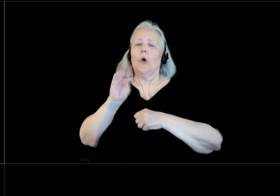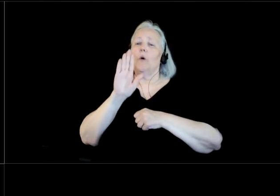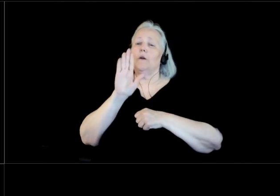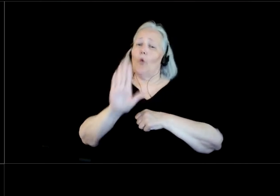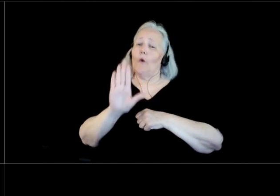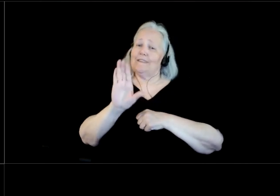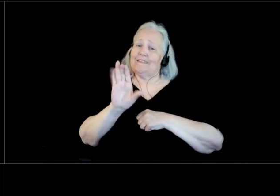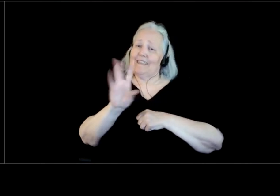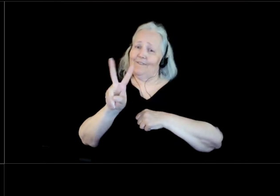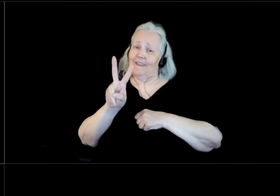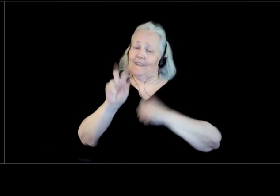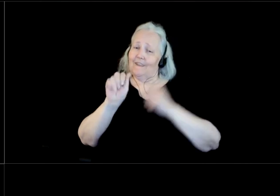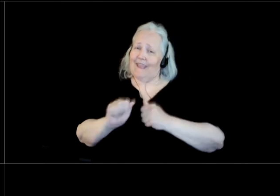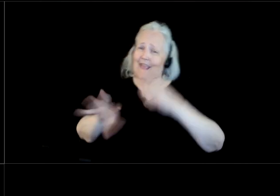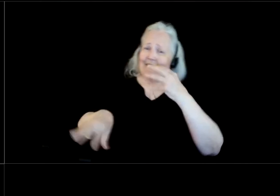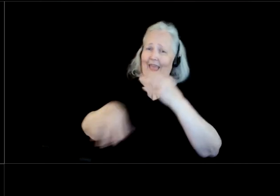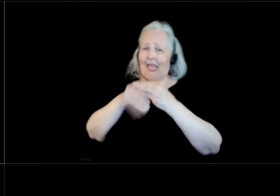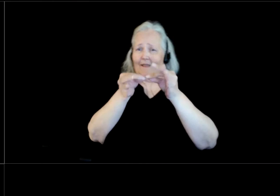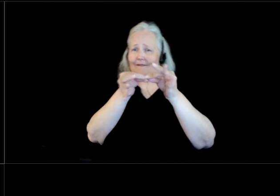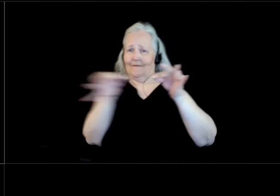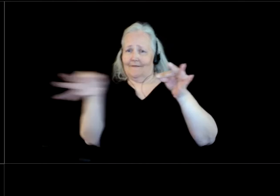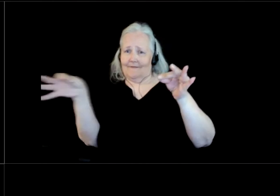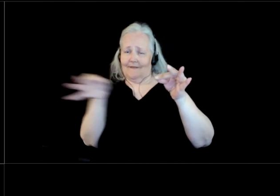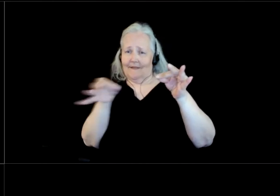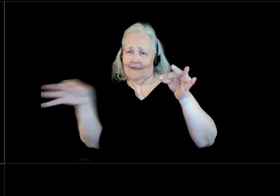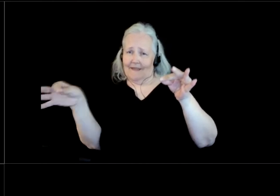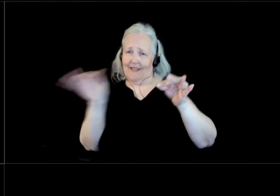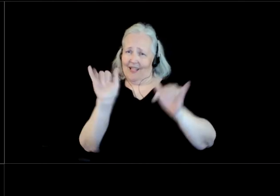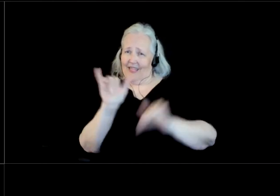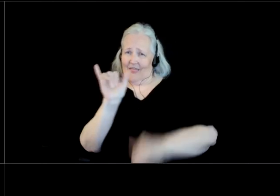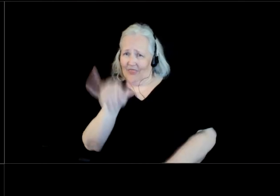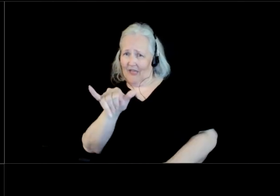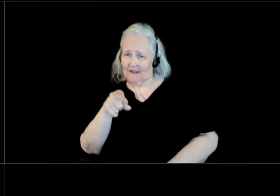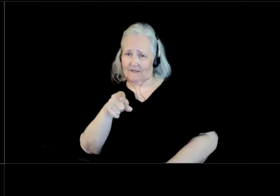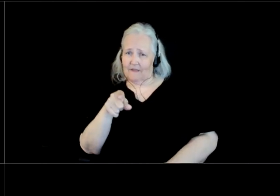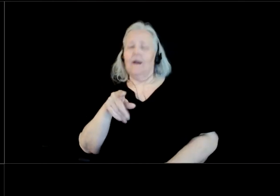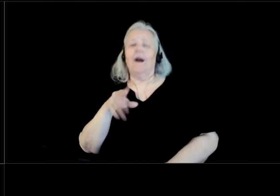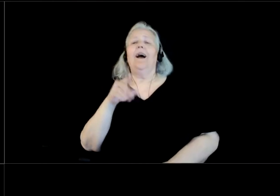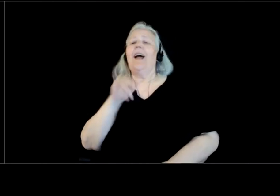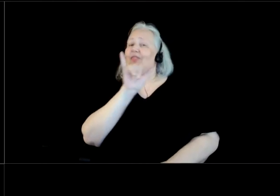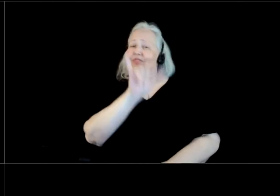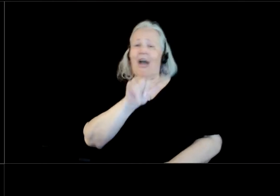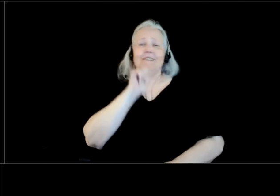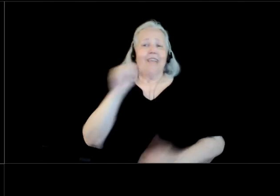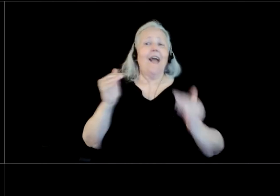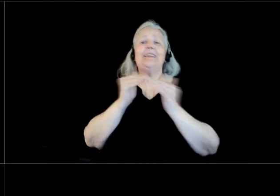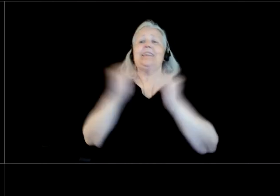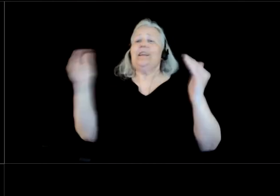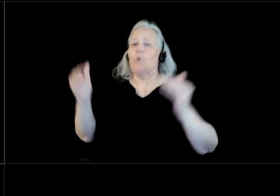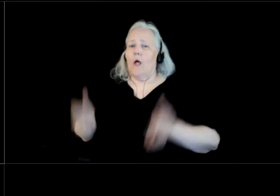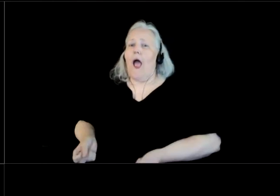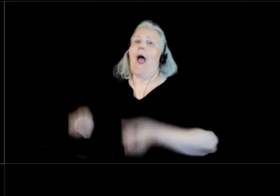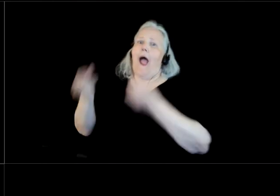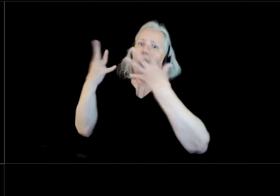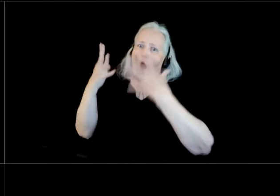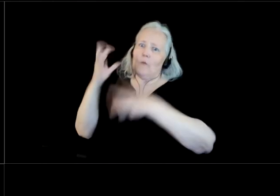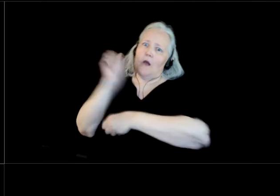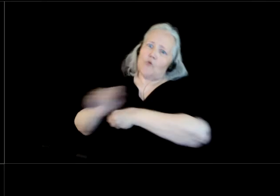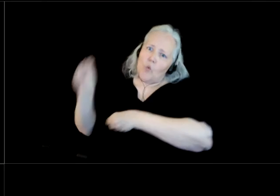be able to have lines that correlate with the amount of quantity involved in this kind of work, but